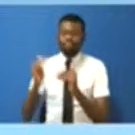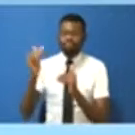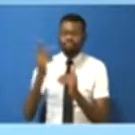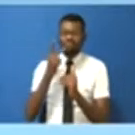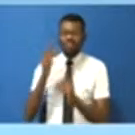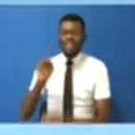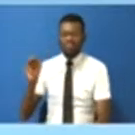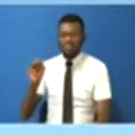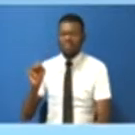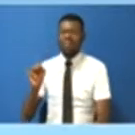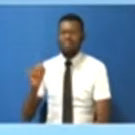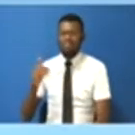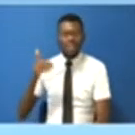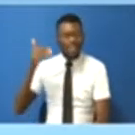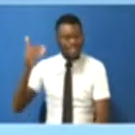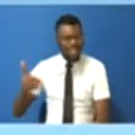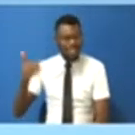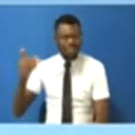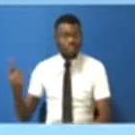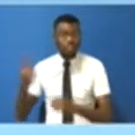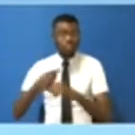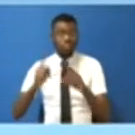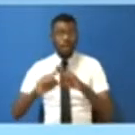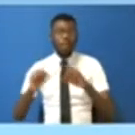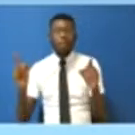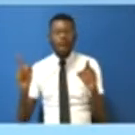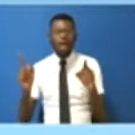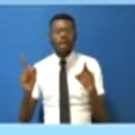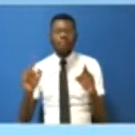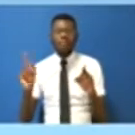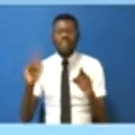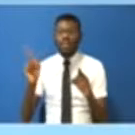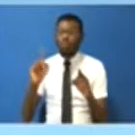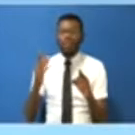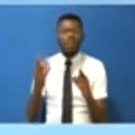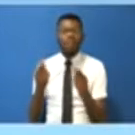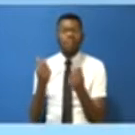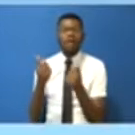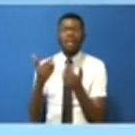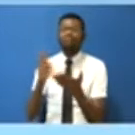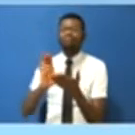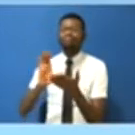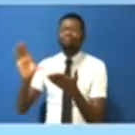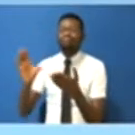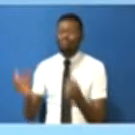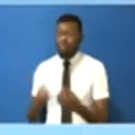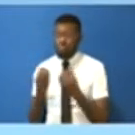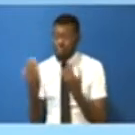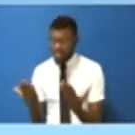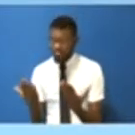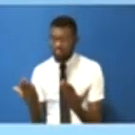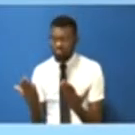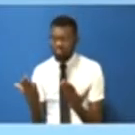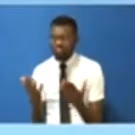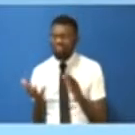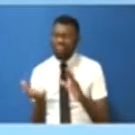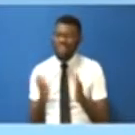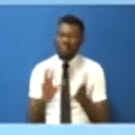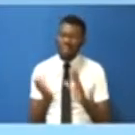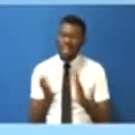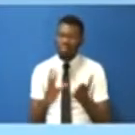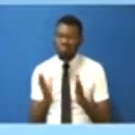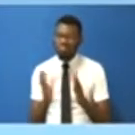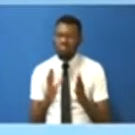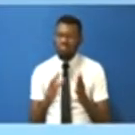million shillings every day but what ends up in aerobic offers is around and about roughly